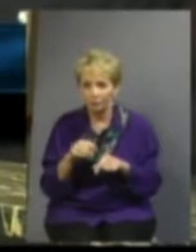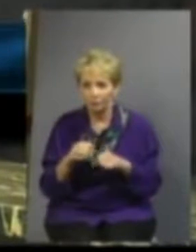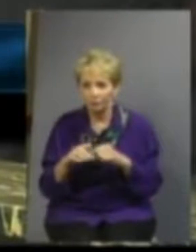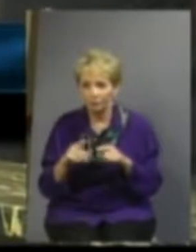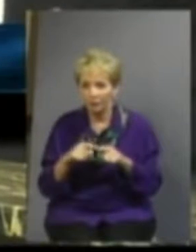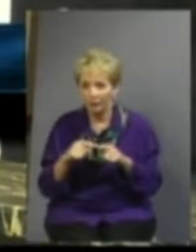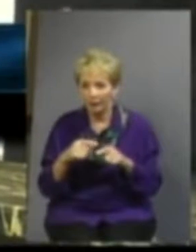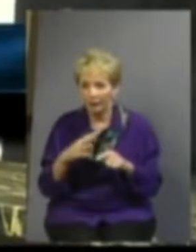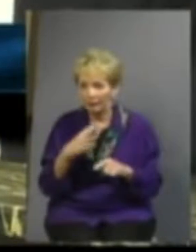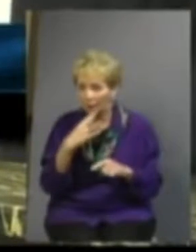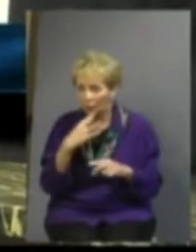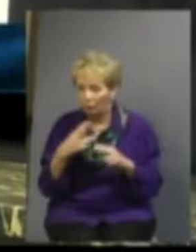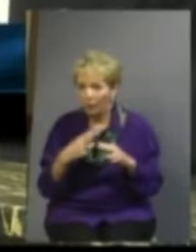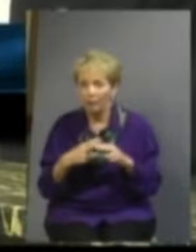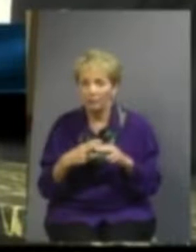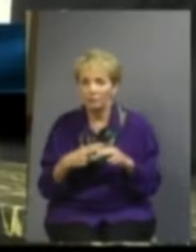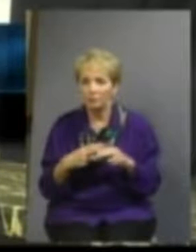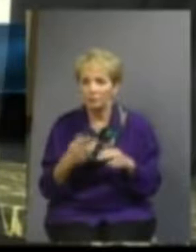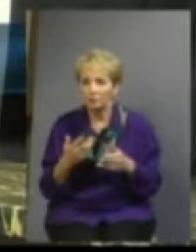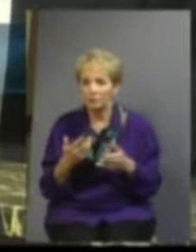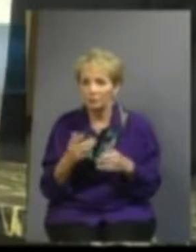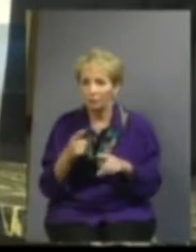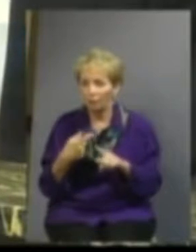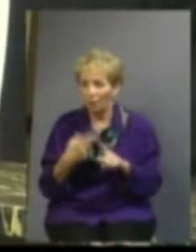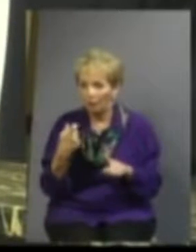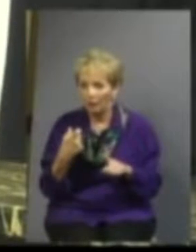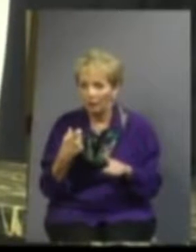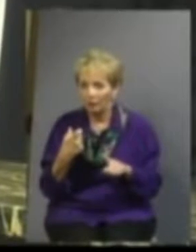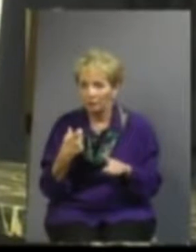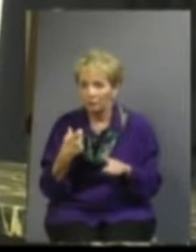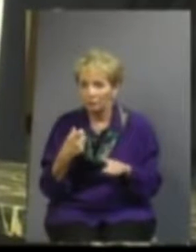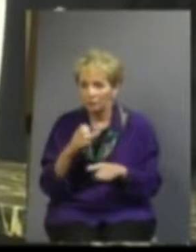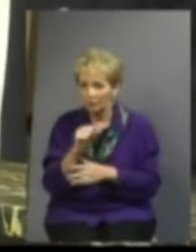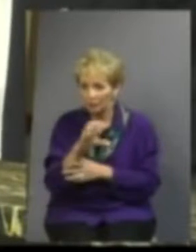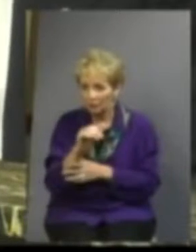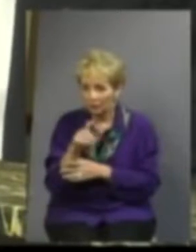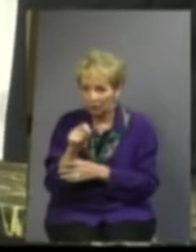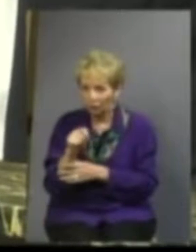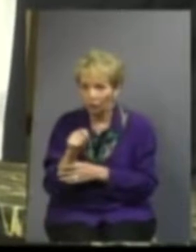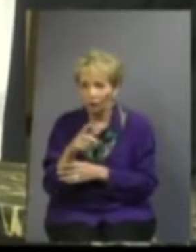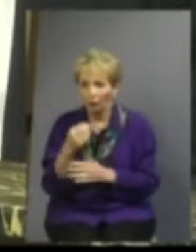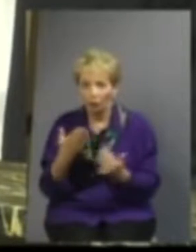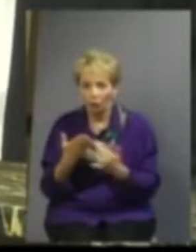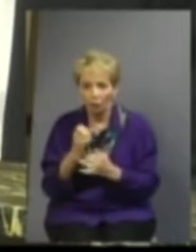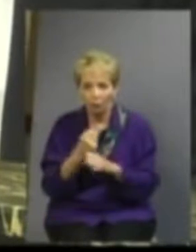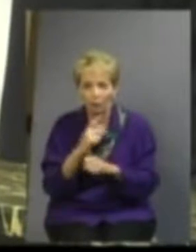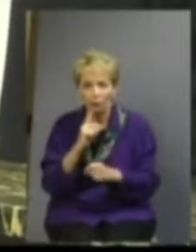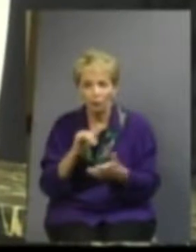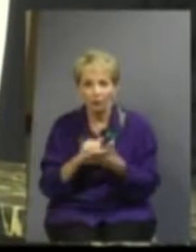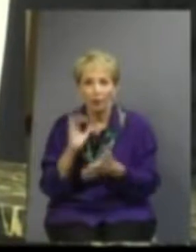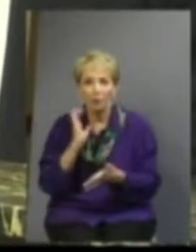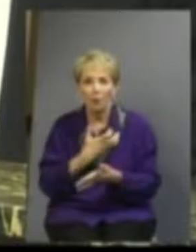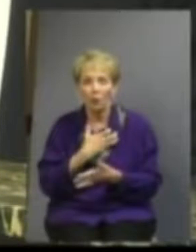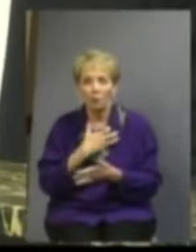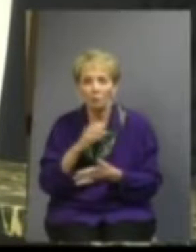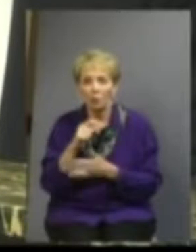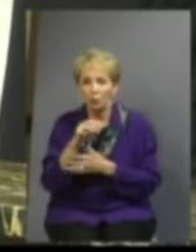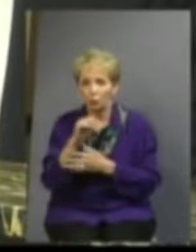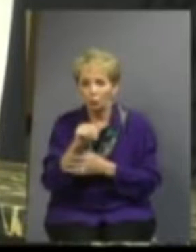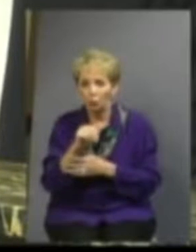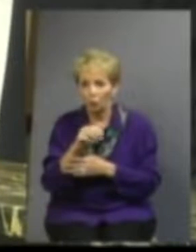advertised and talked about, but from Scott going through and making sure that our storm